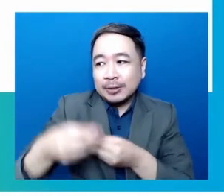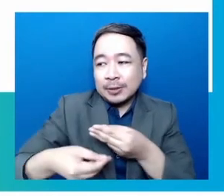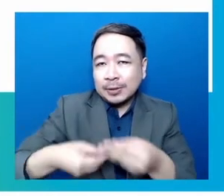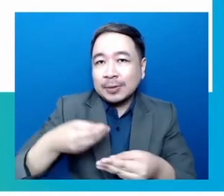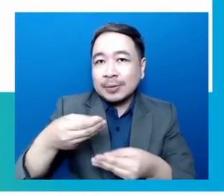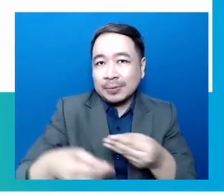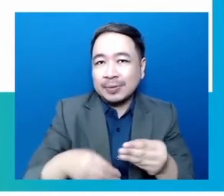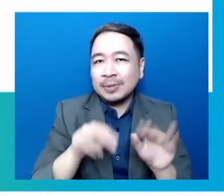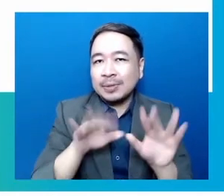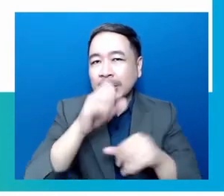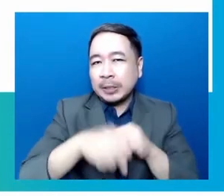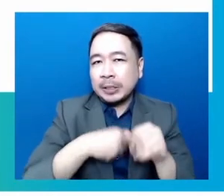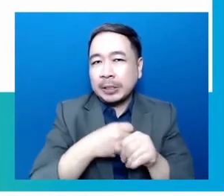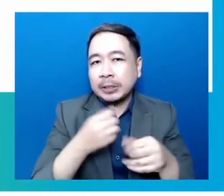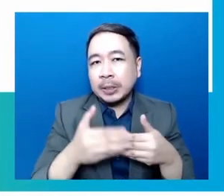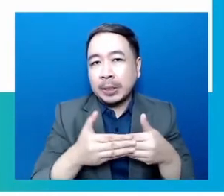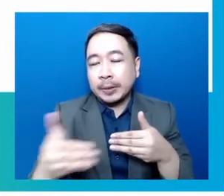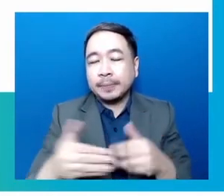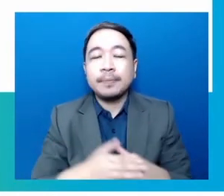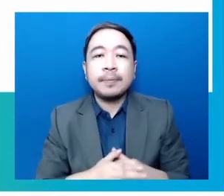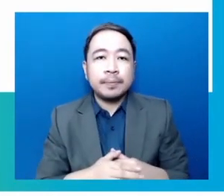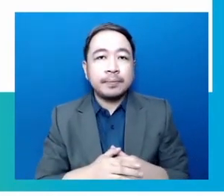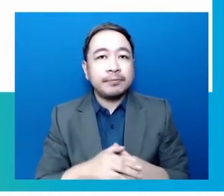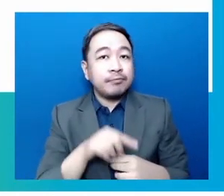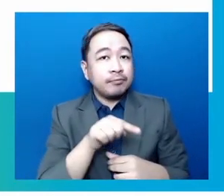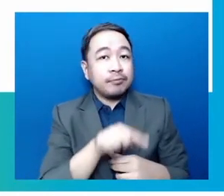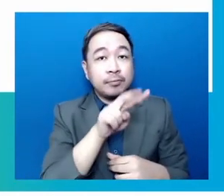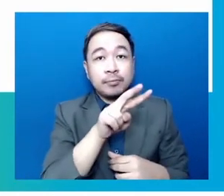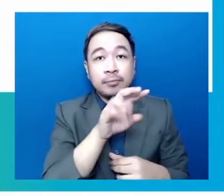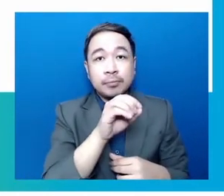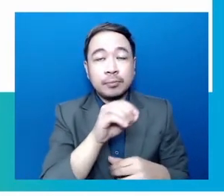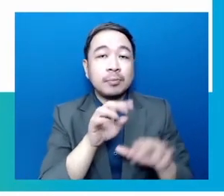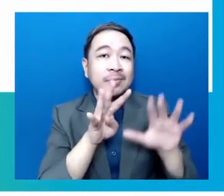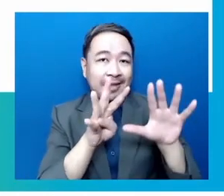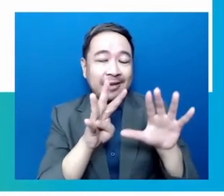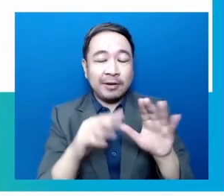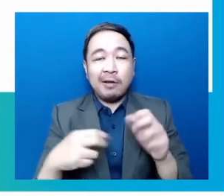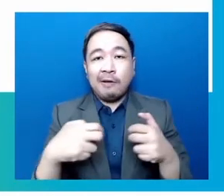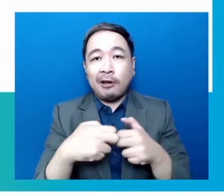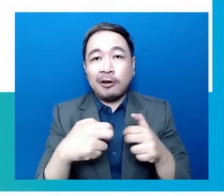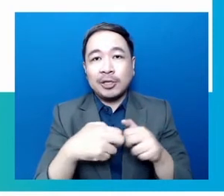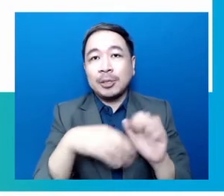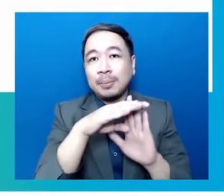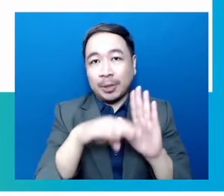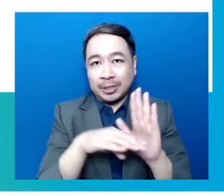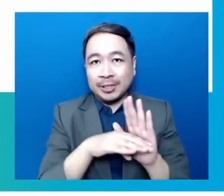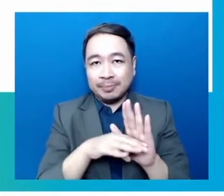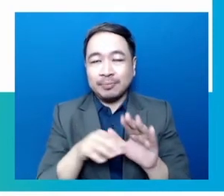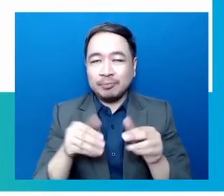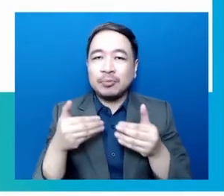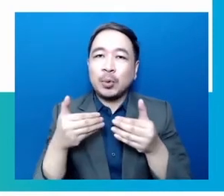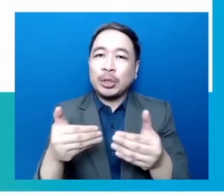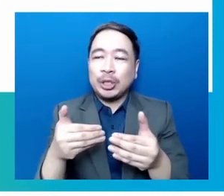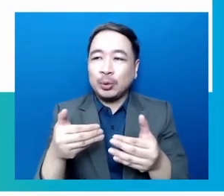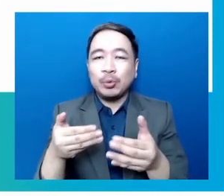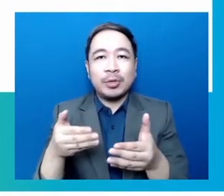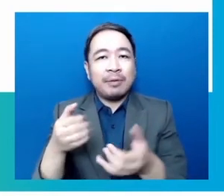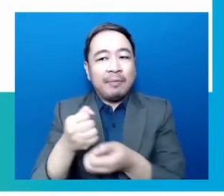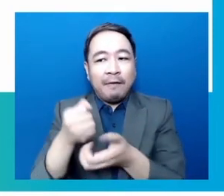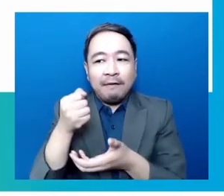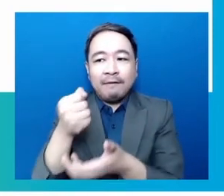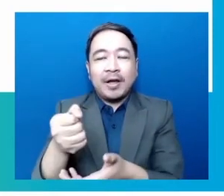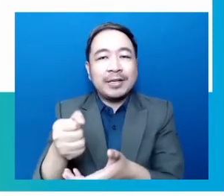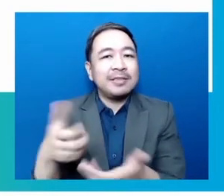Because the bank's 2009 energy policy still allowed fossil fuel financing, its funding for renewable energy did not